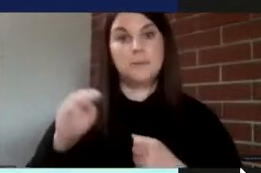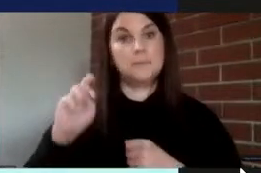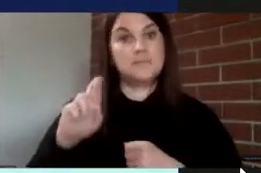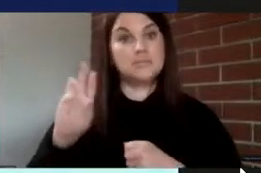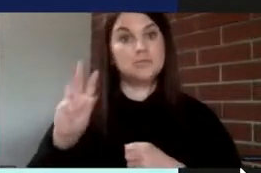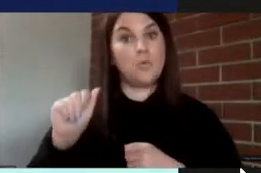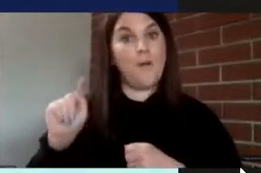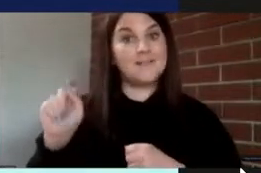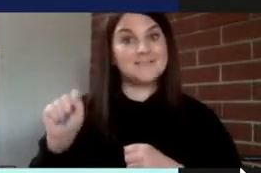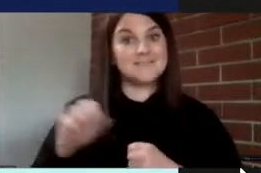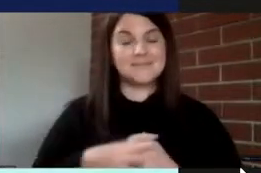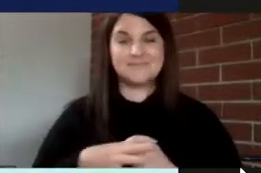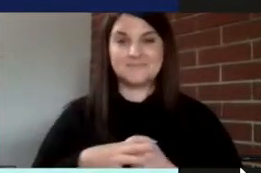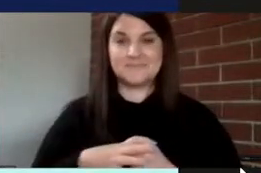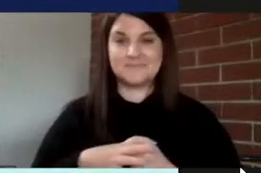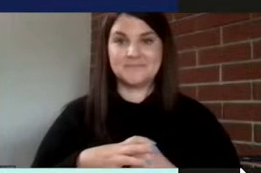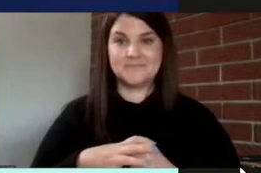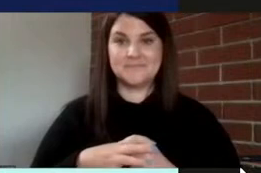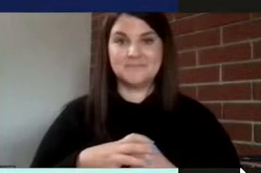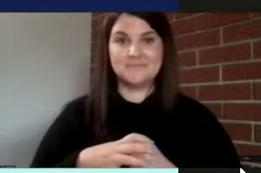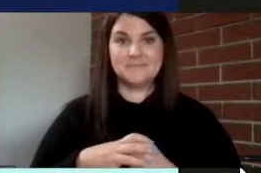Watts.